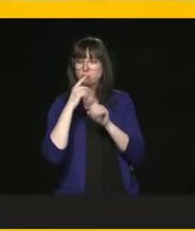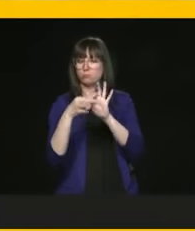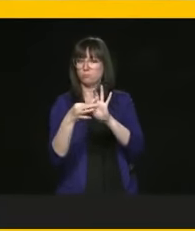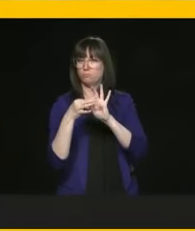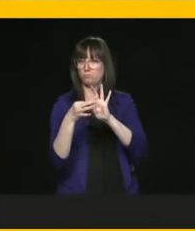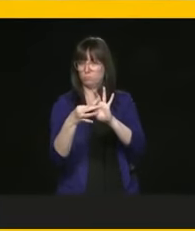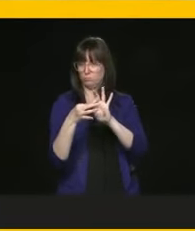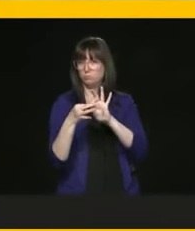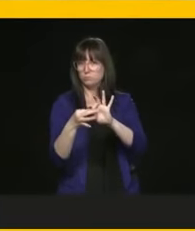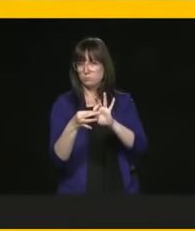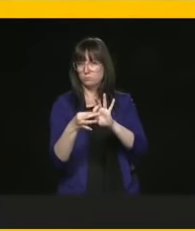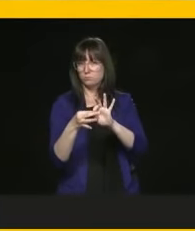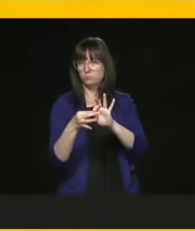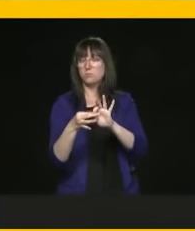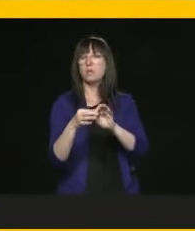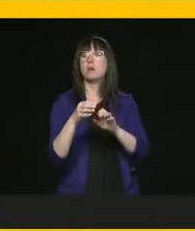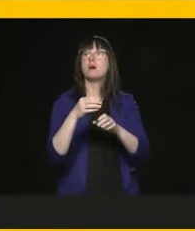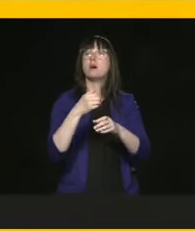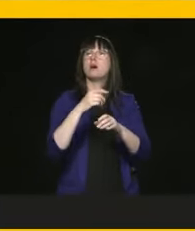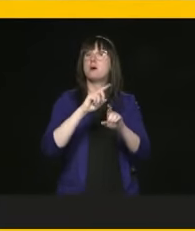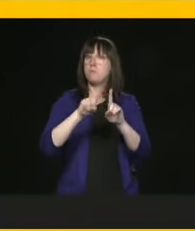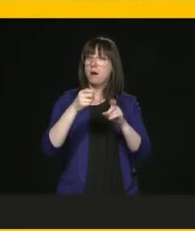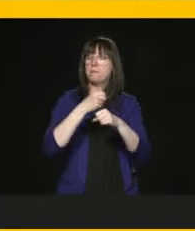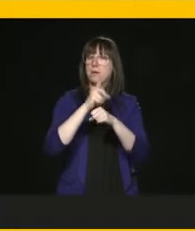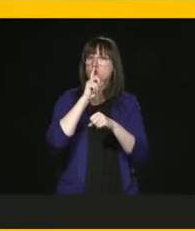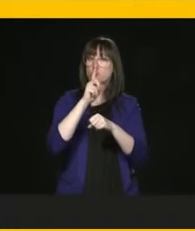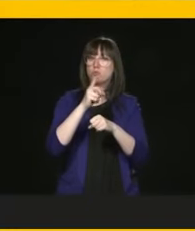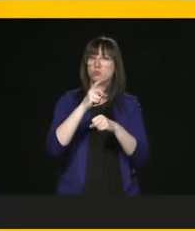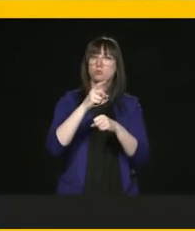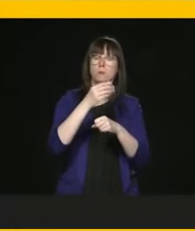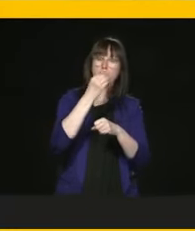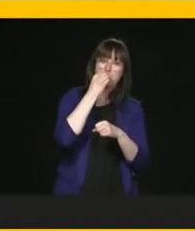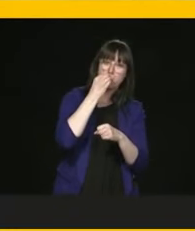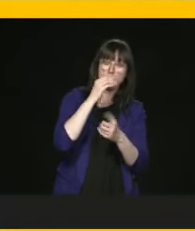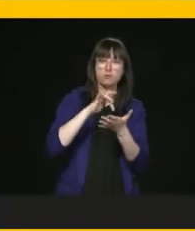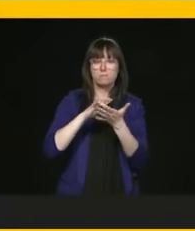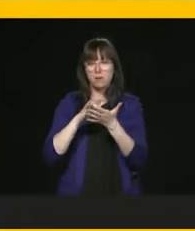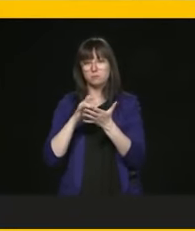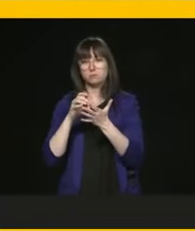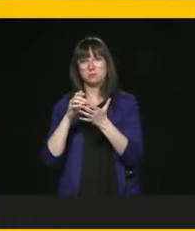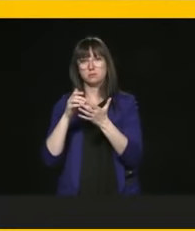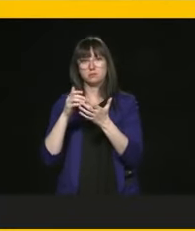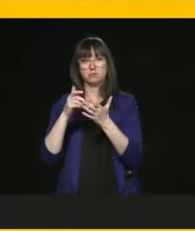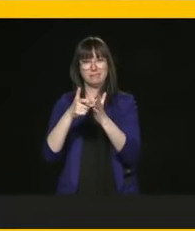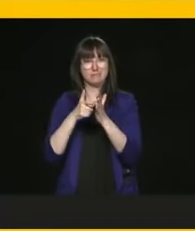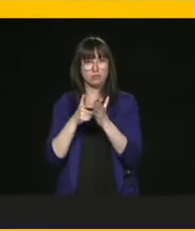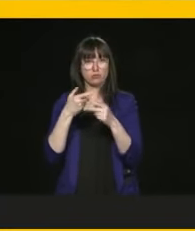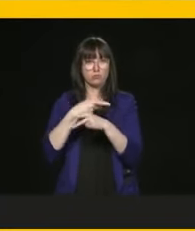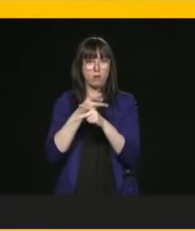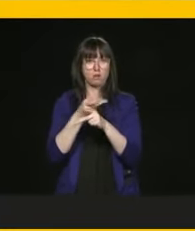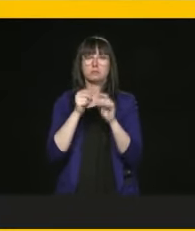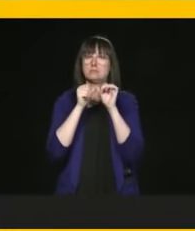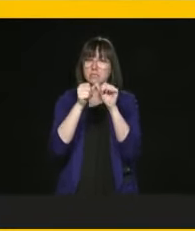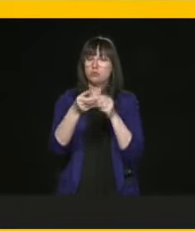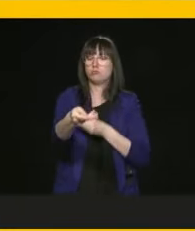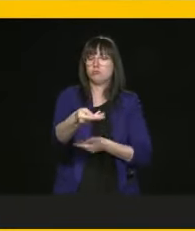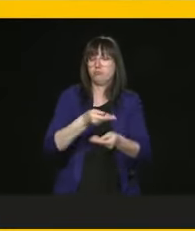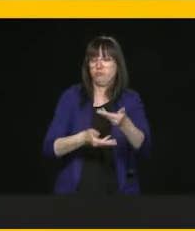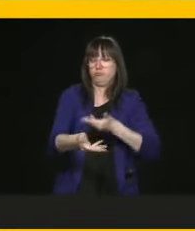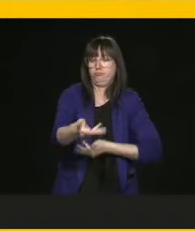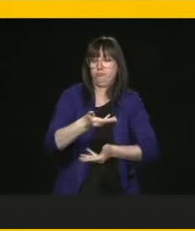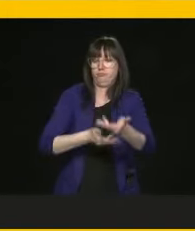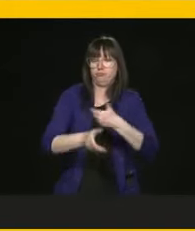chains open. And we wanted to do it in cooperation with our closest partner and